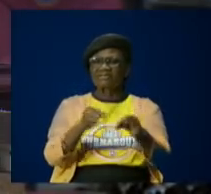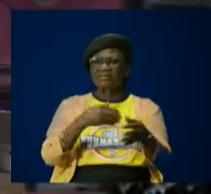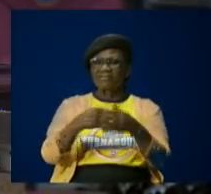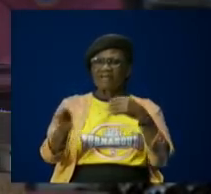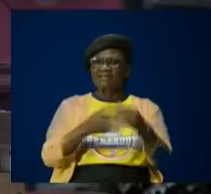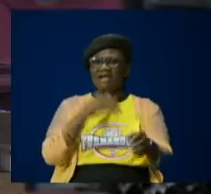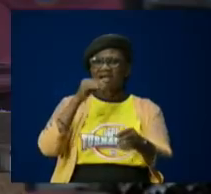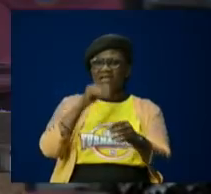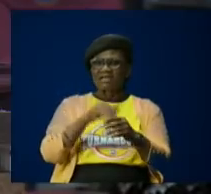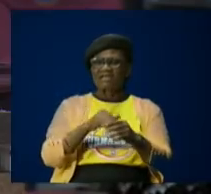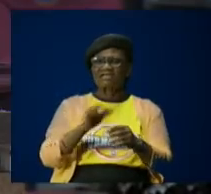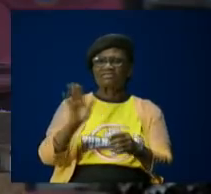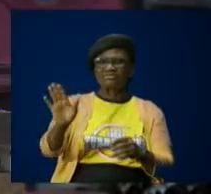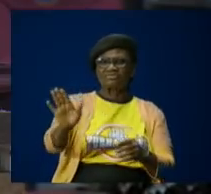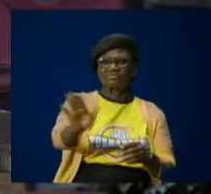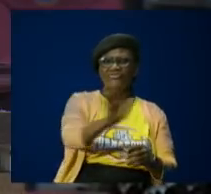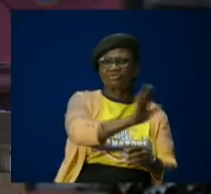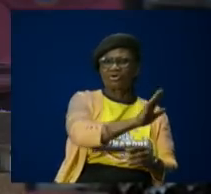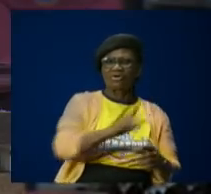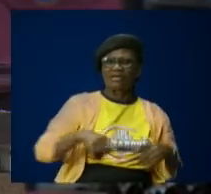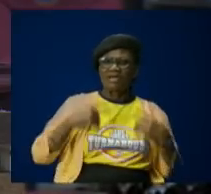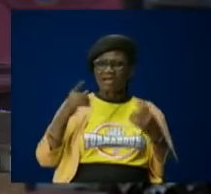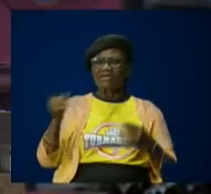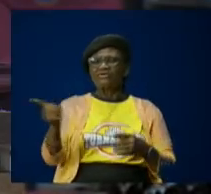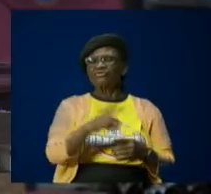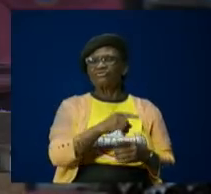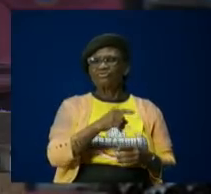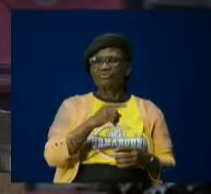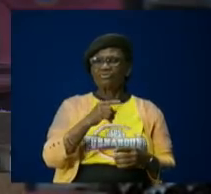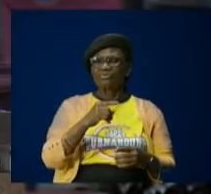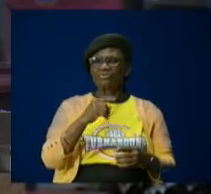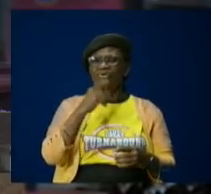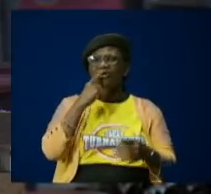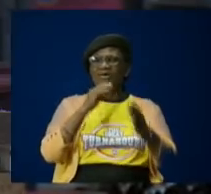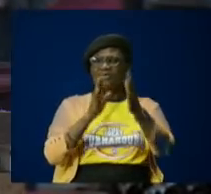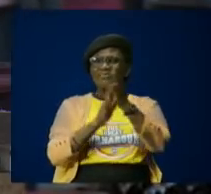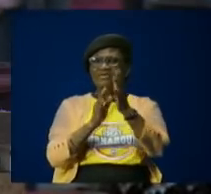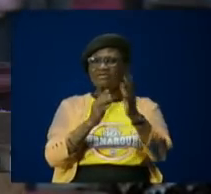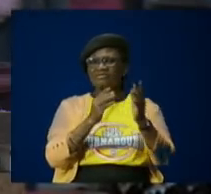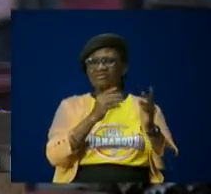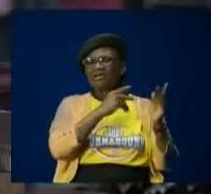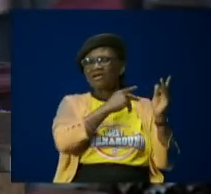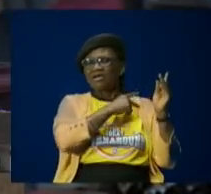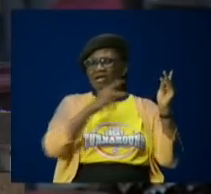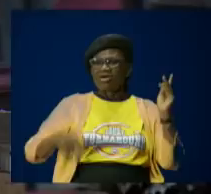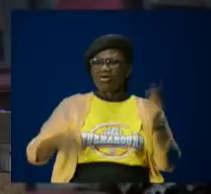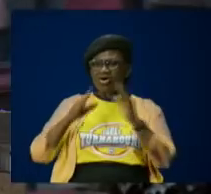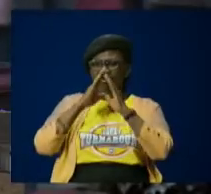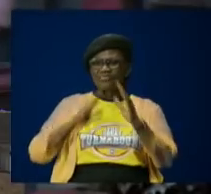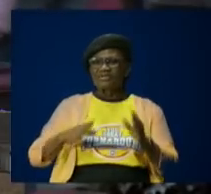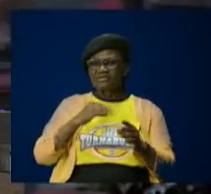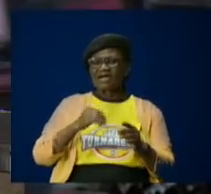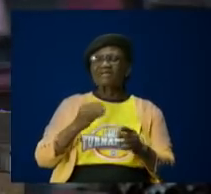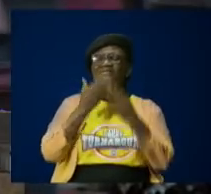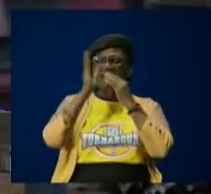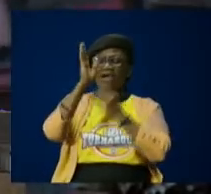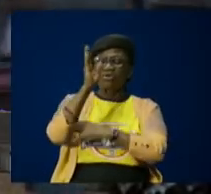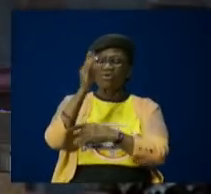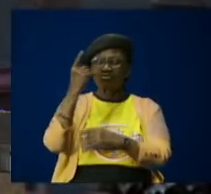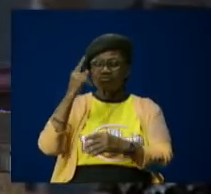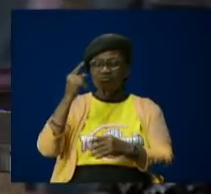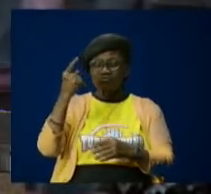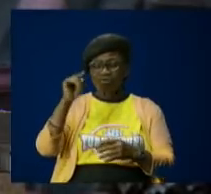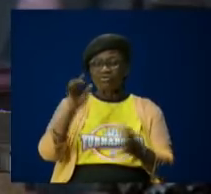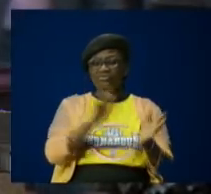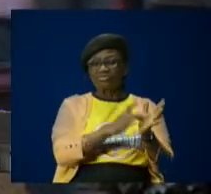Peace. You thank God that with Jesus in your boat, the boat may be shaken